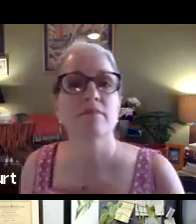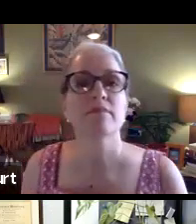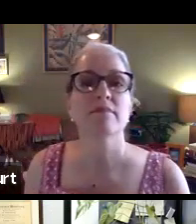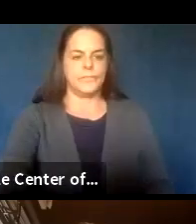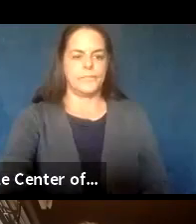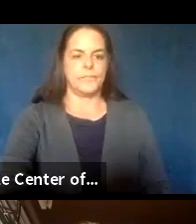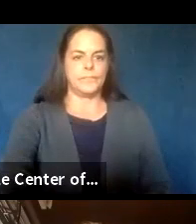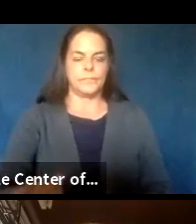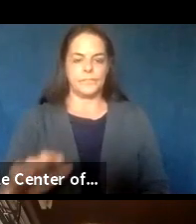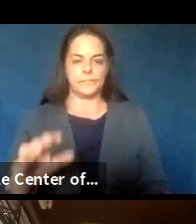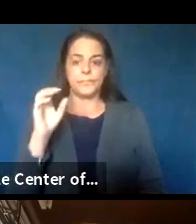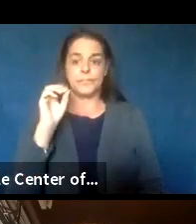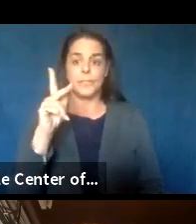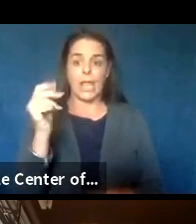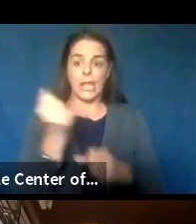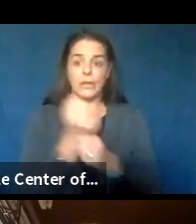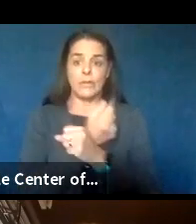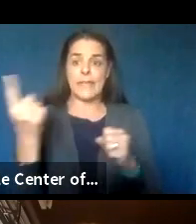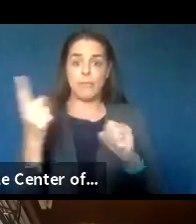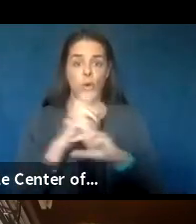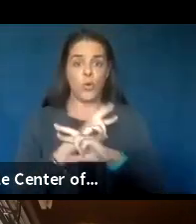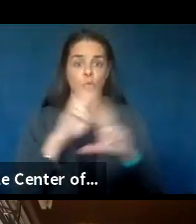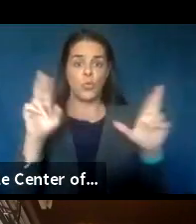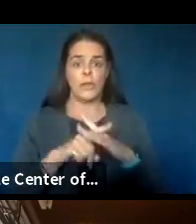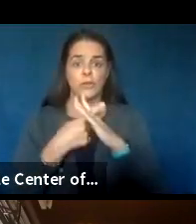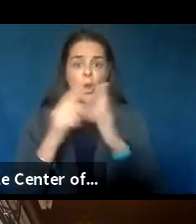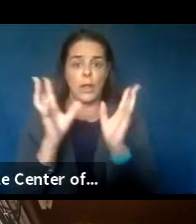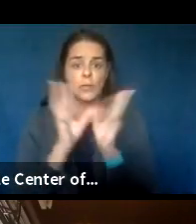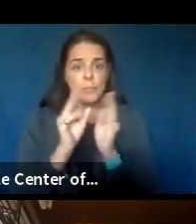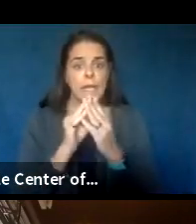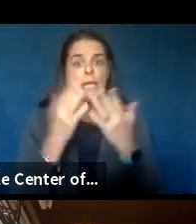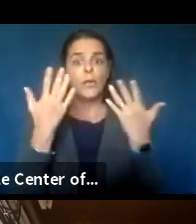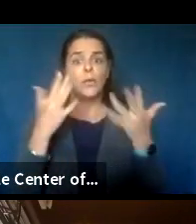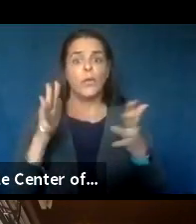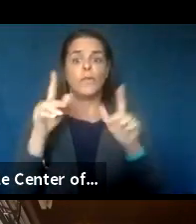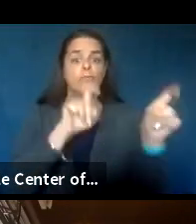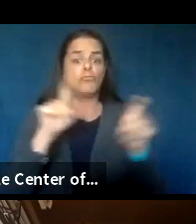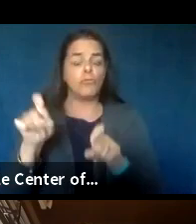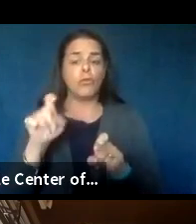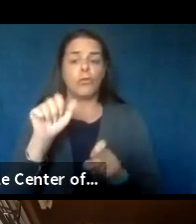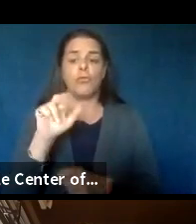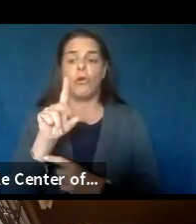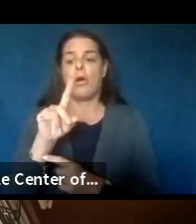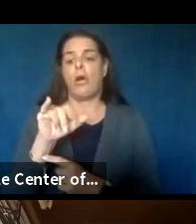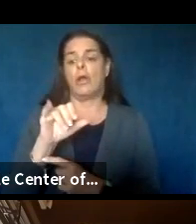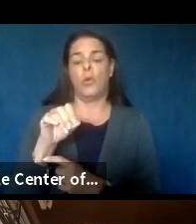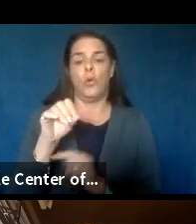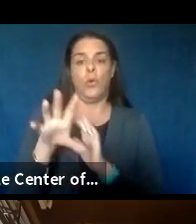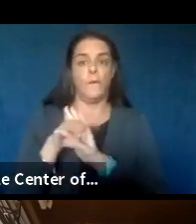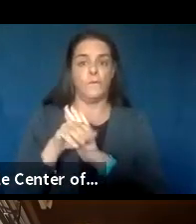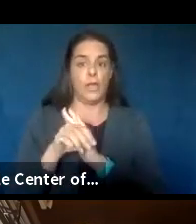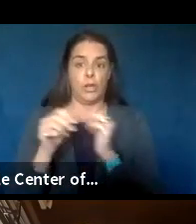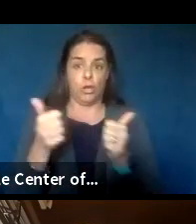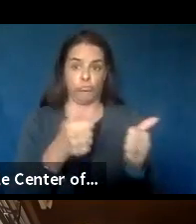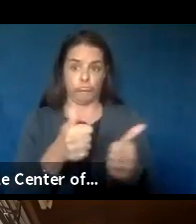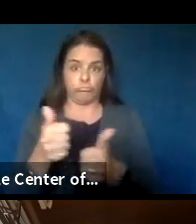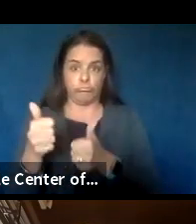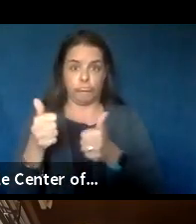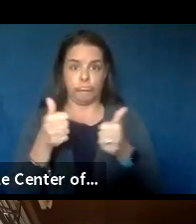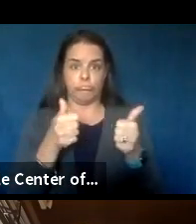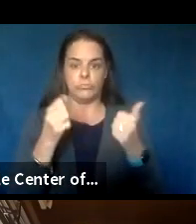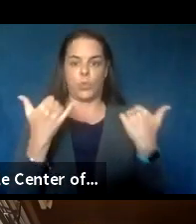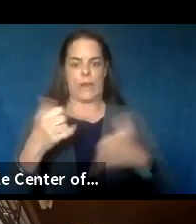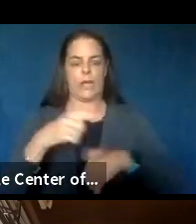in for the meeting. We've all tested our audio and video. We're all good. So it's